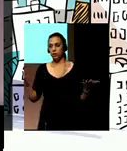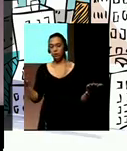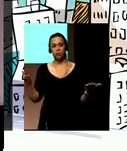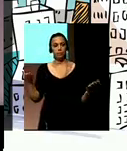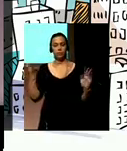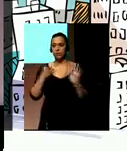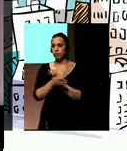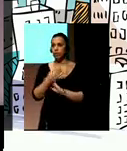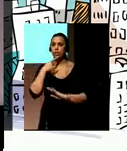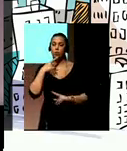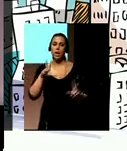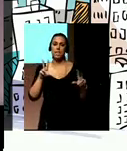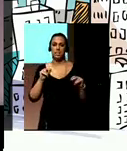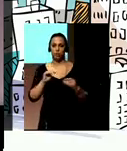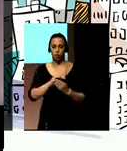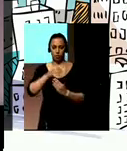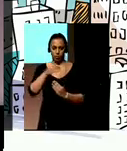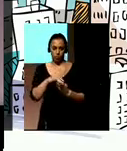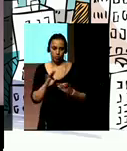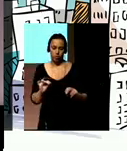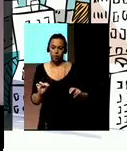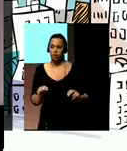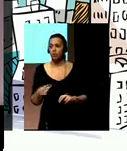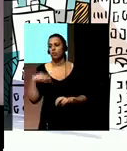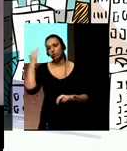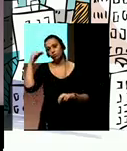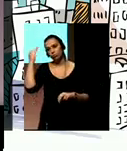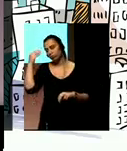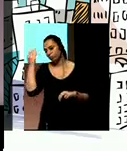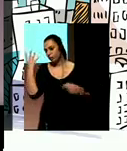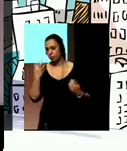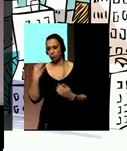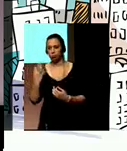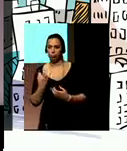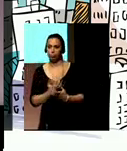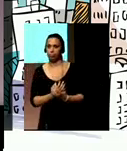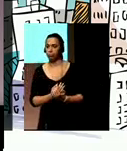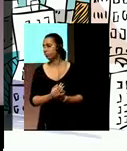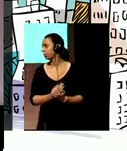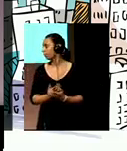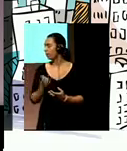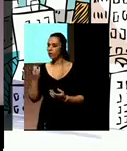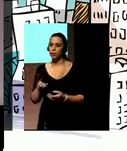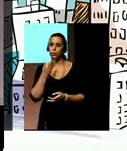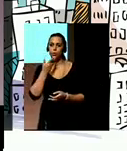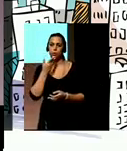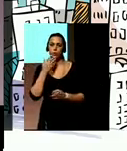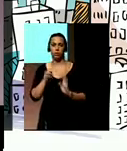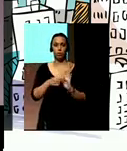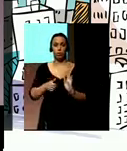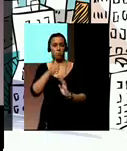believe it's worth the trouble, even if it's not the best, the most beautiful solution.